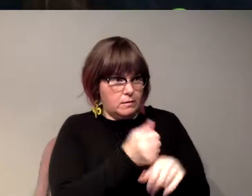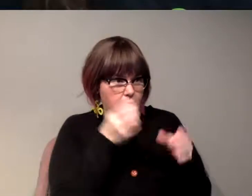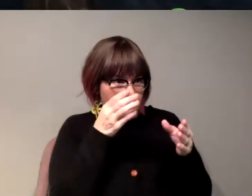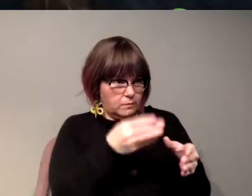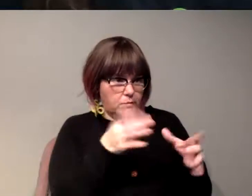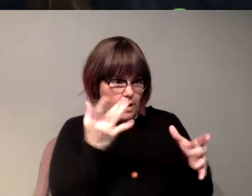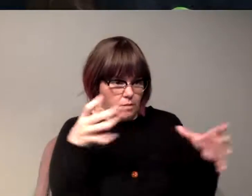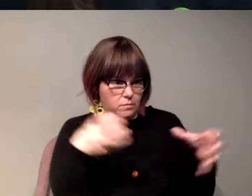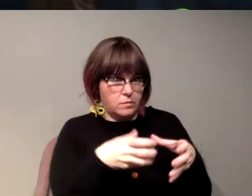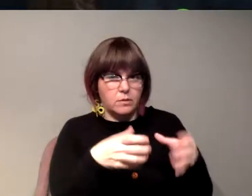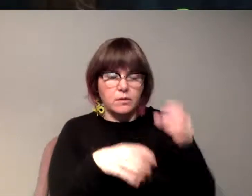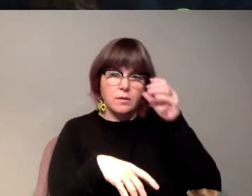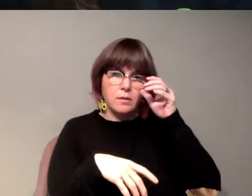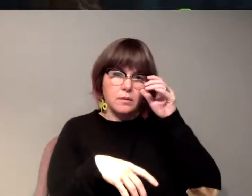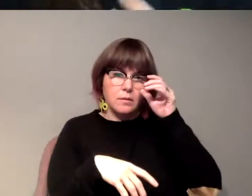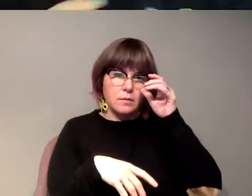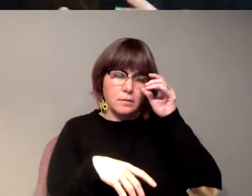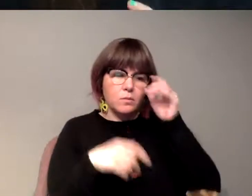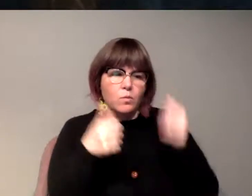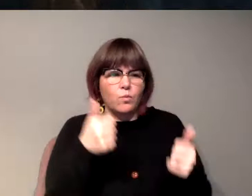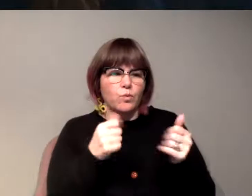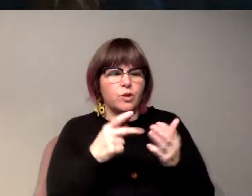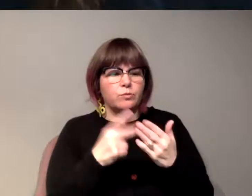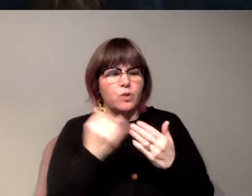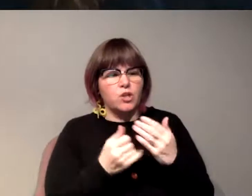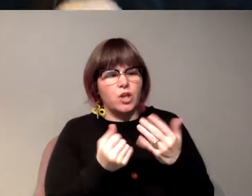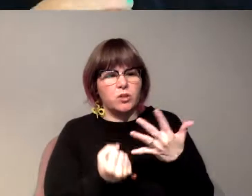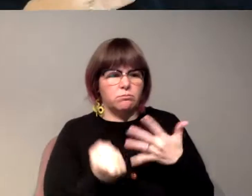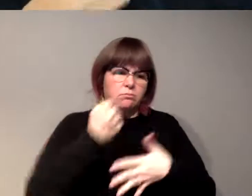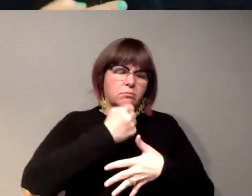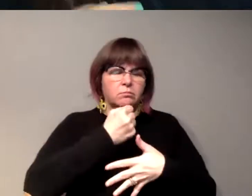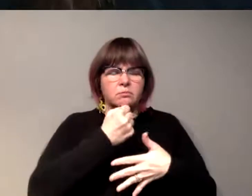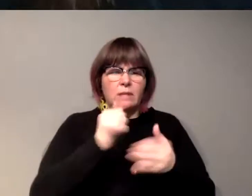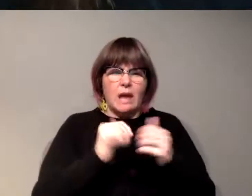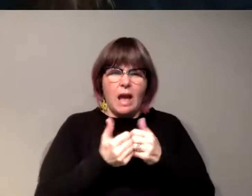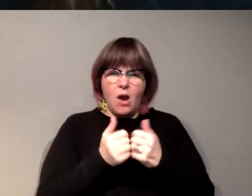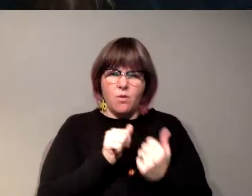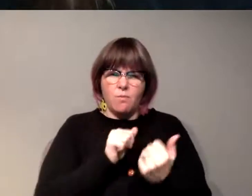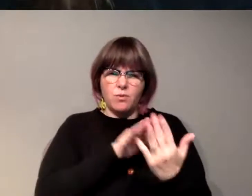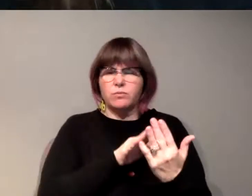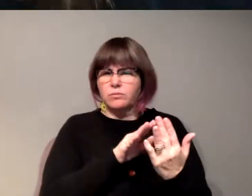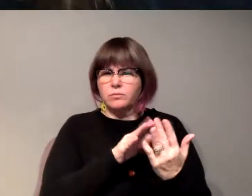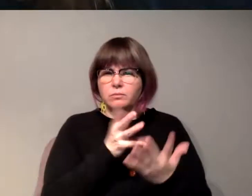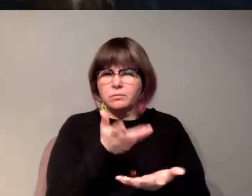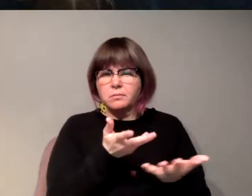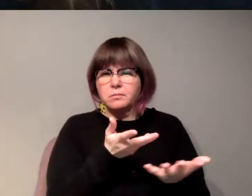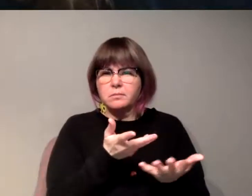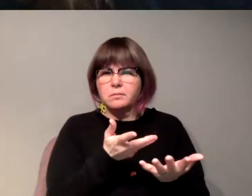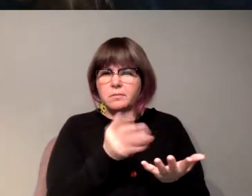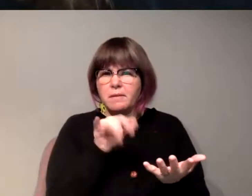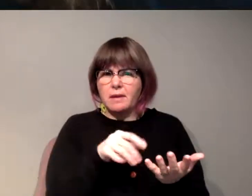together, like what projects do you prioritize, or like how do you approach